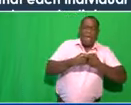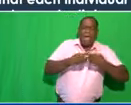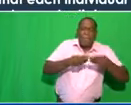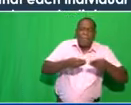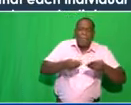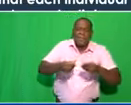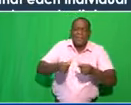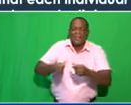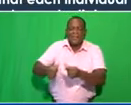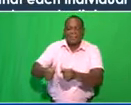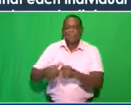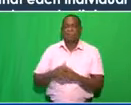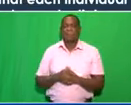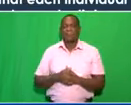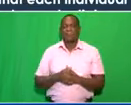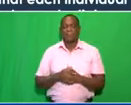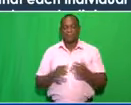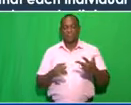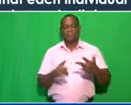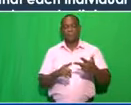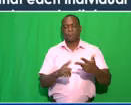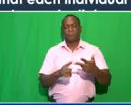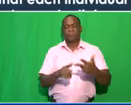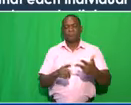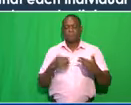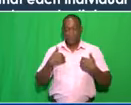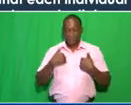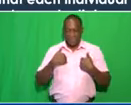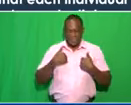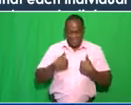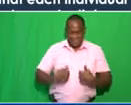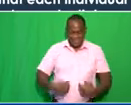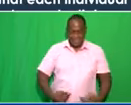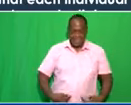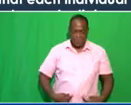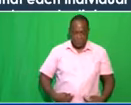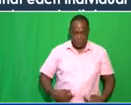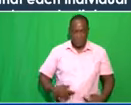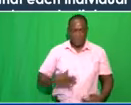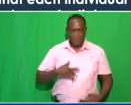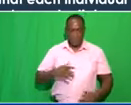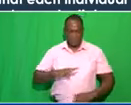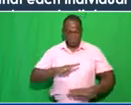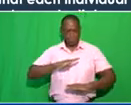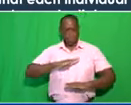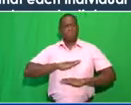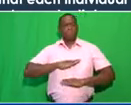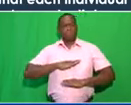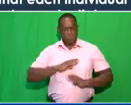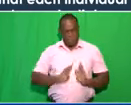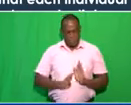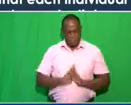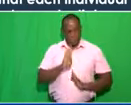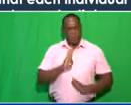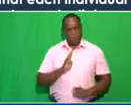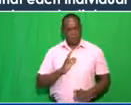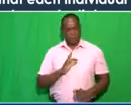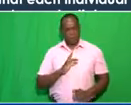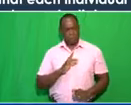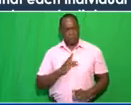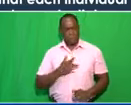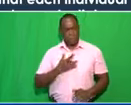at self-actualization. Excellence as that holistic development of the human